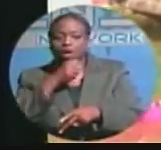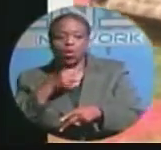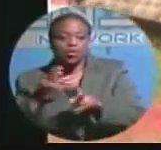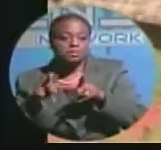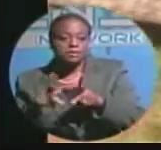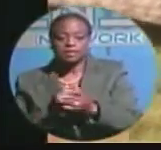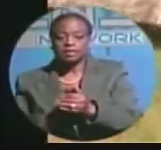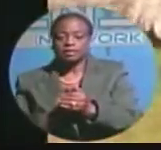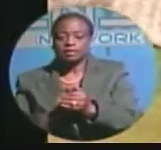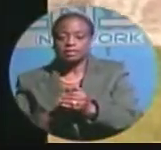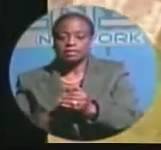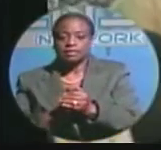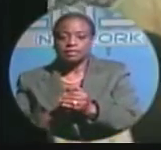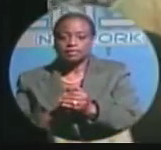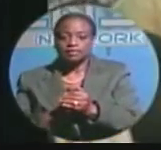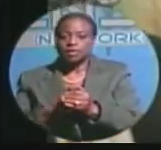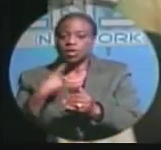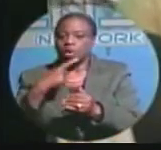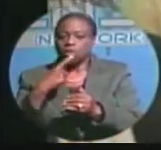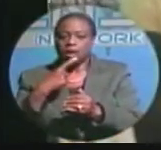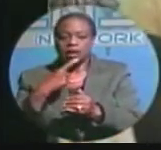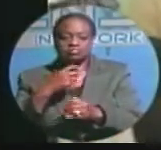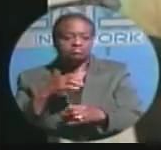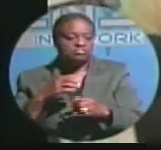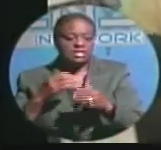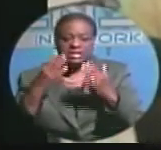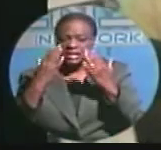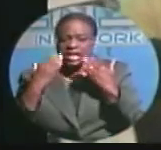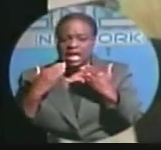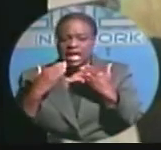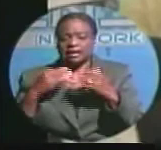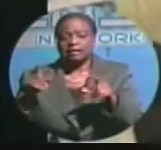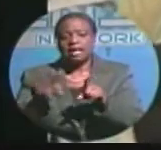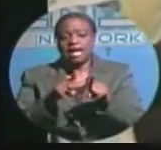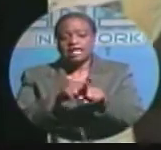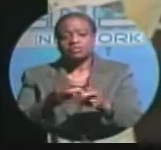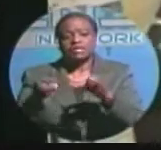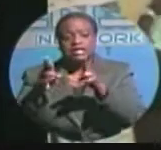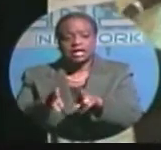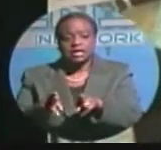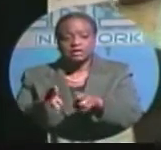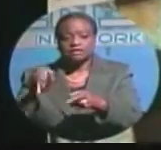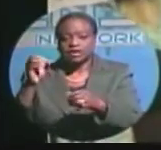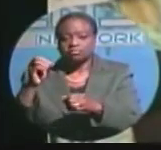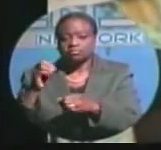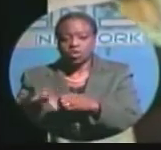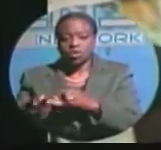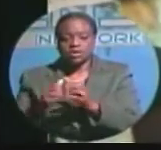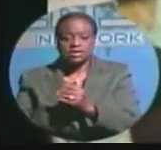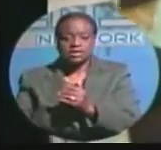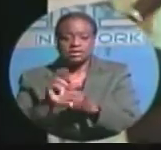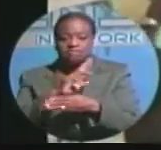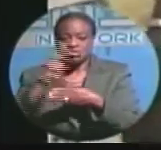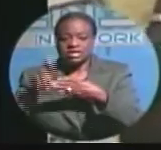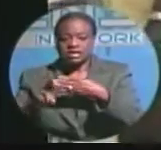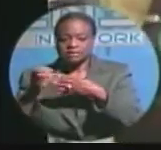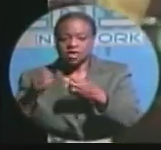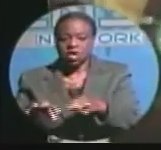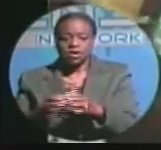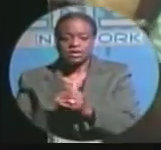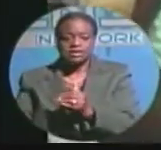and who are emotionally distraught as a result of their loss. You know, I don't know